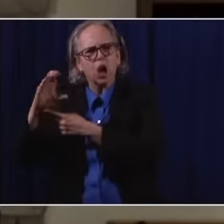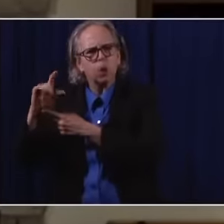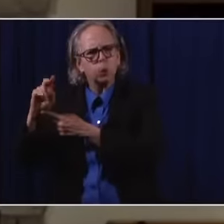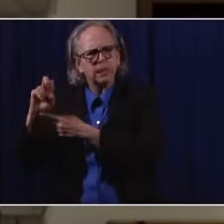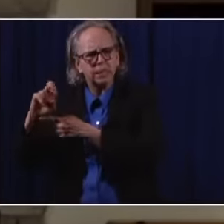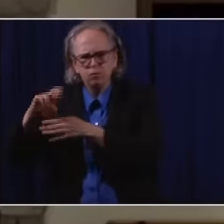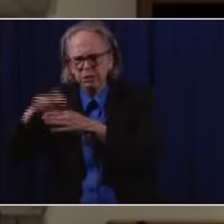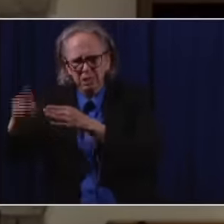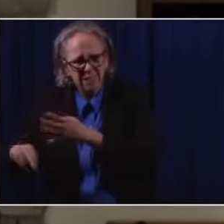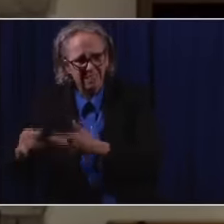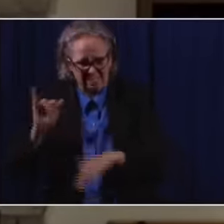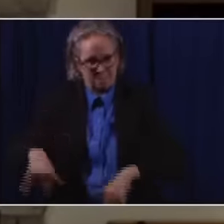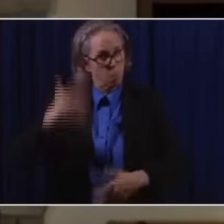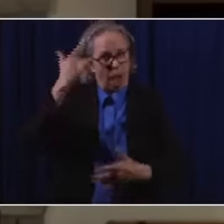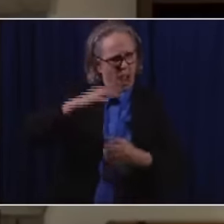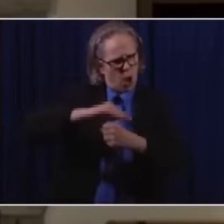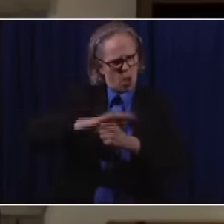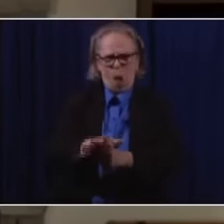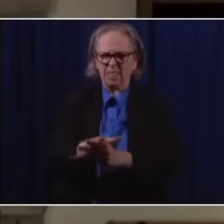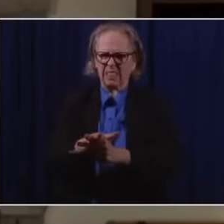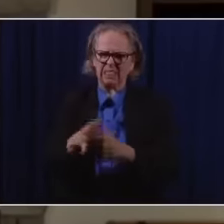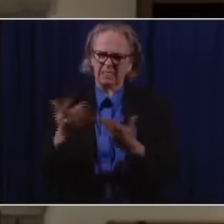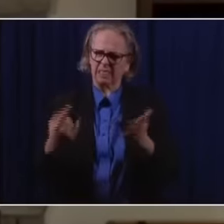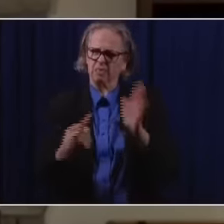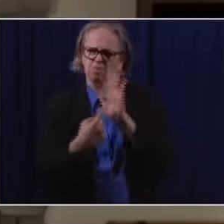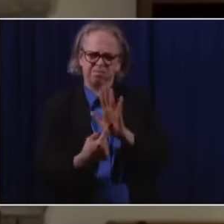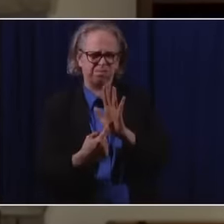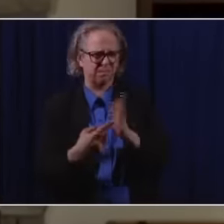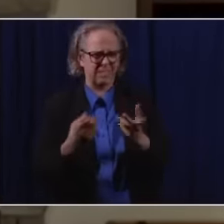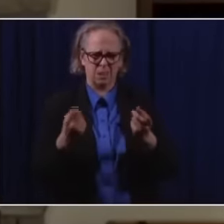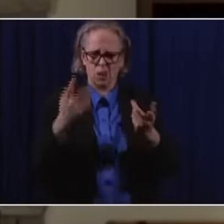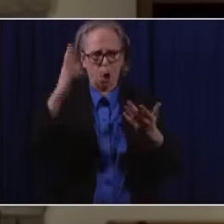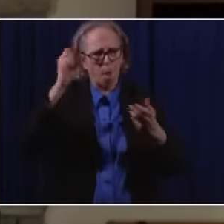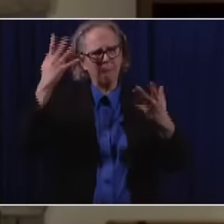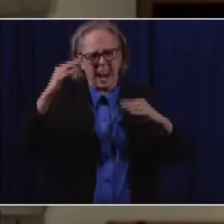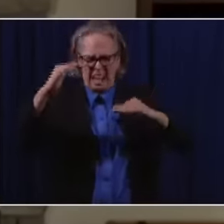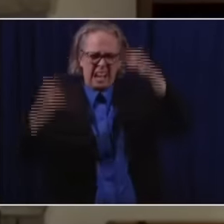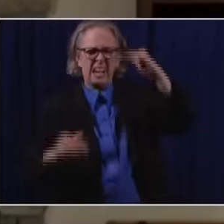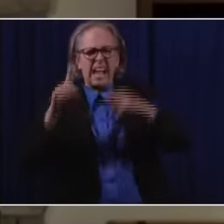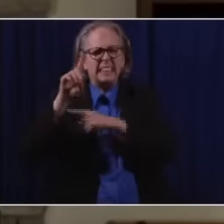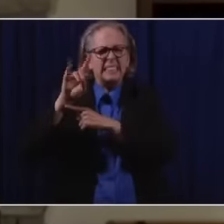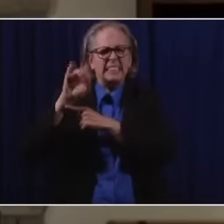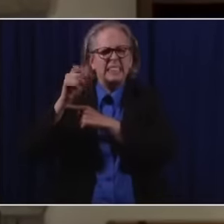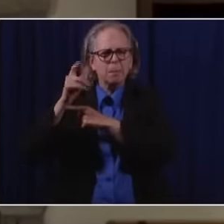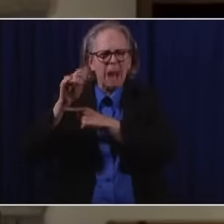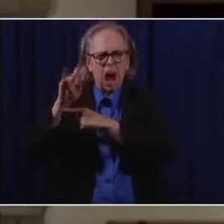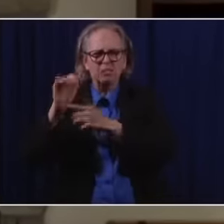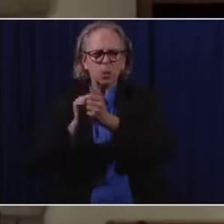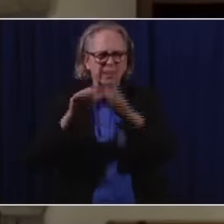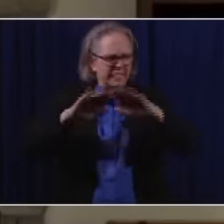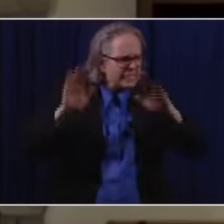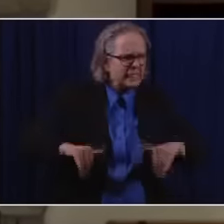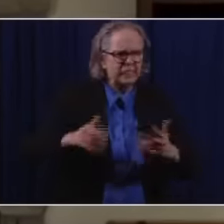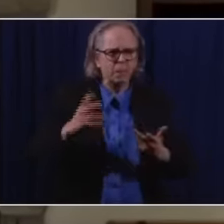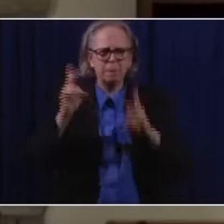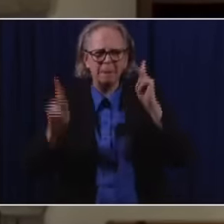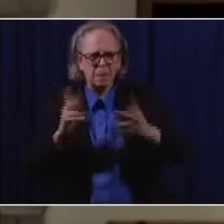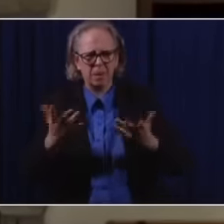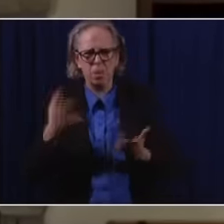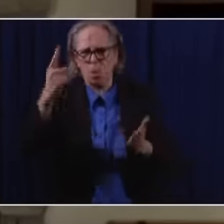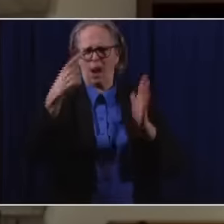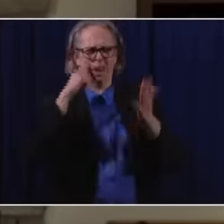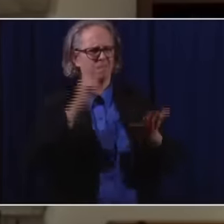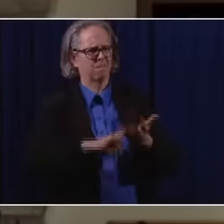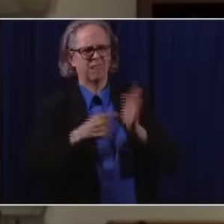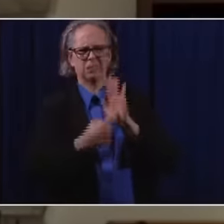that, frankly, they've been working on and we've been waiting for. This will help address that issue in this specific area, reduce a